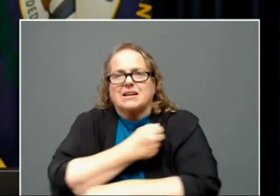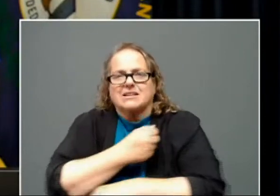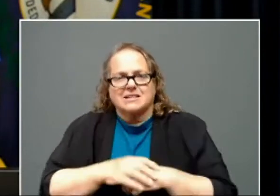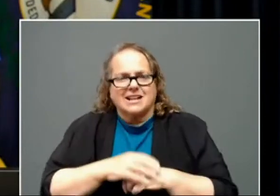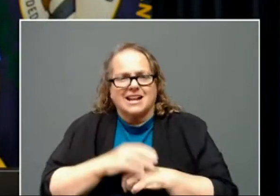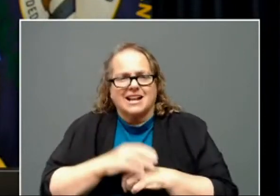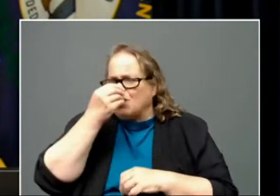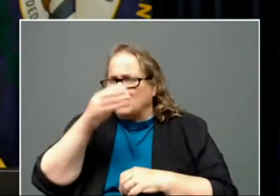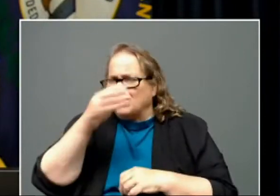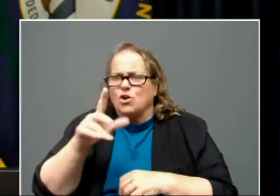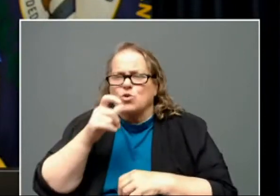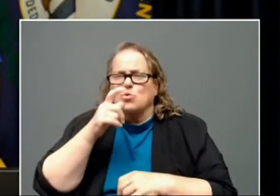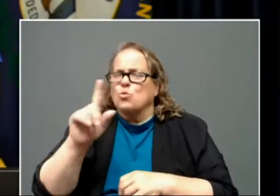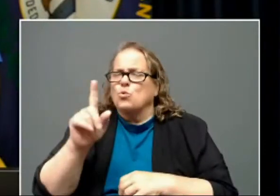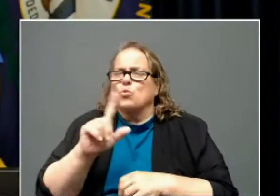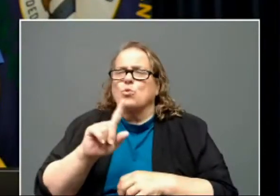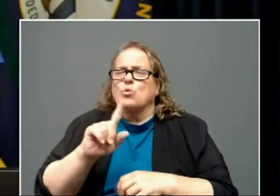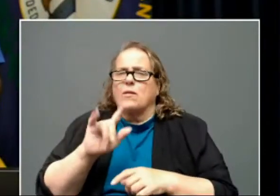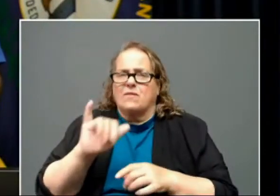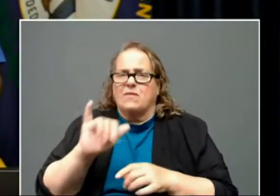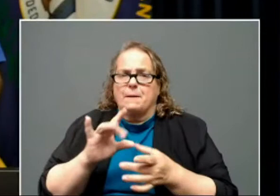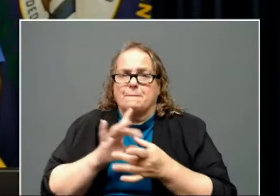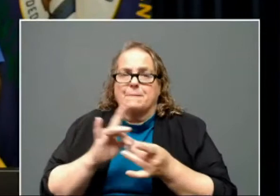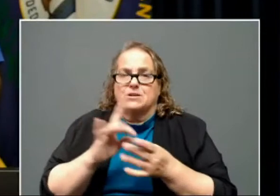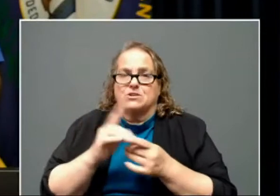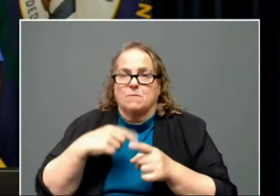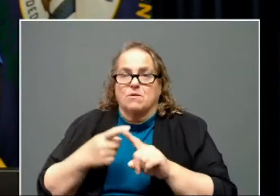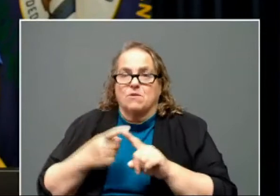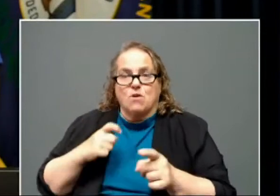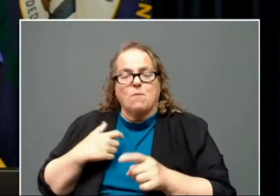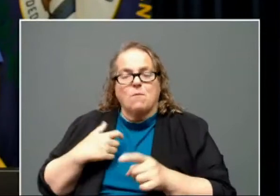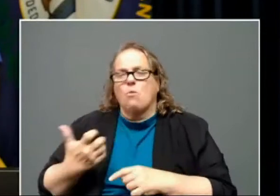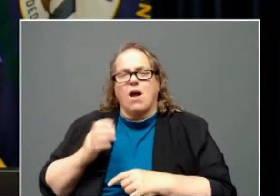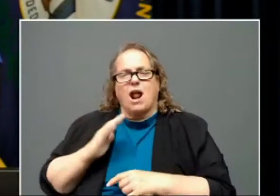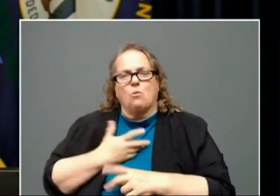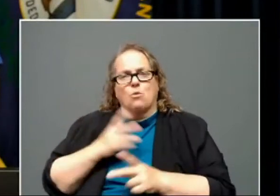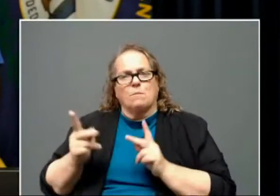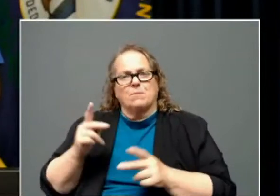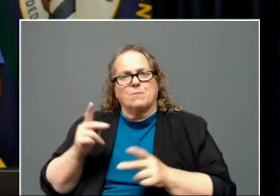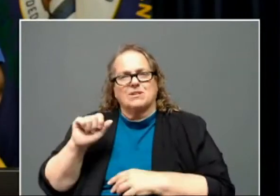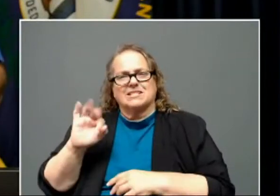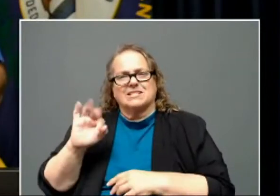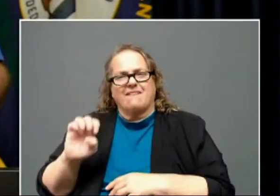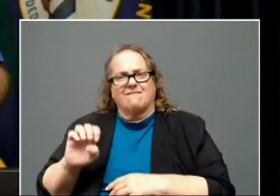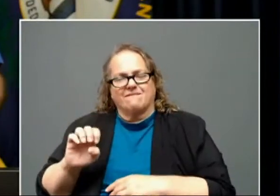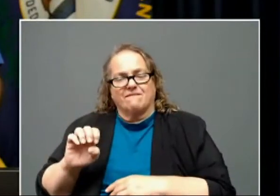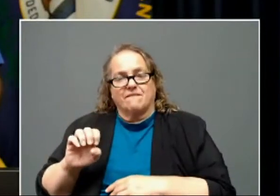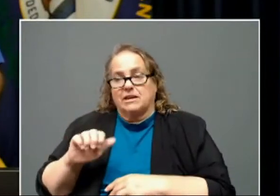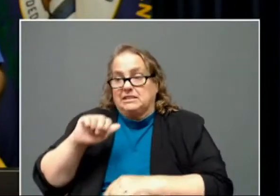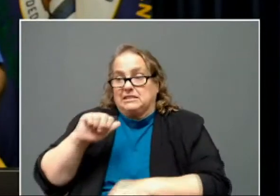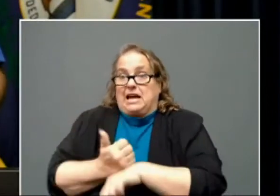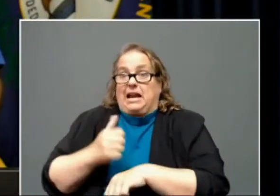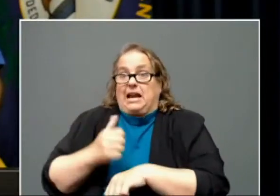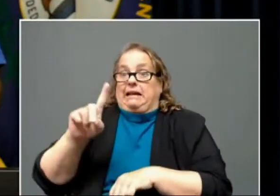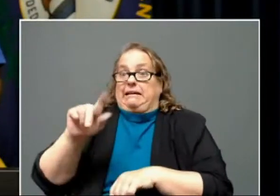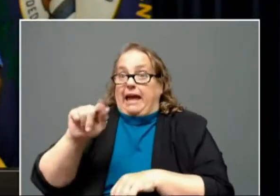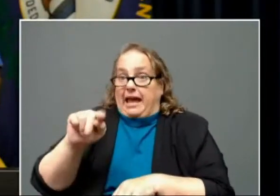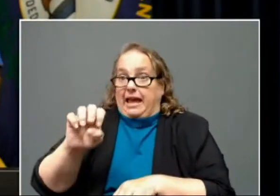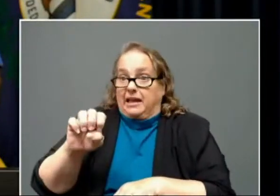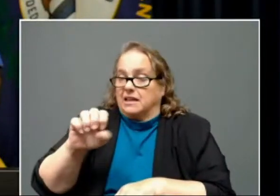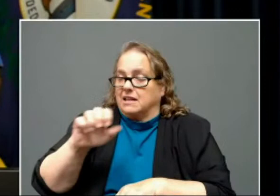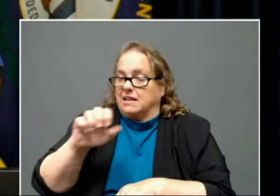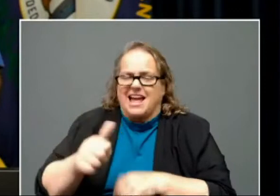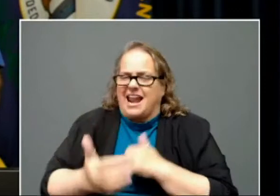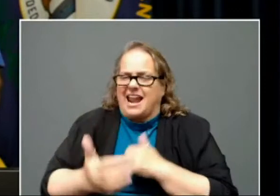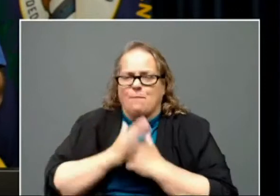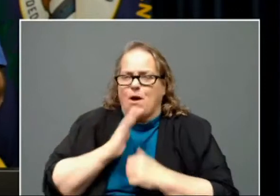comes from. I just want our people to be safe. And setting a random date doesn't make our people safe. Lots of people getting vaccinated makes